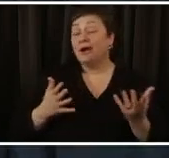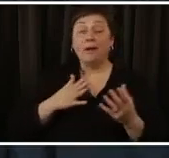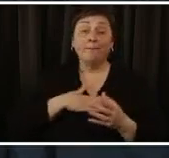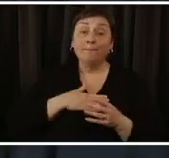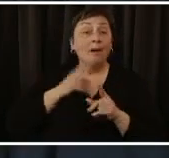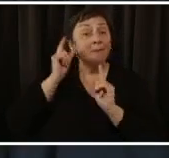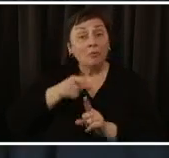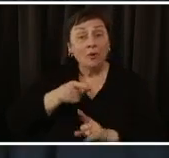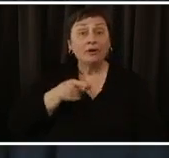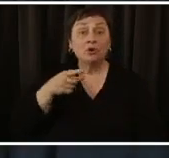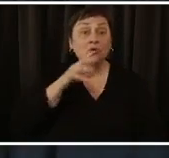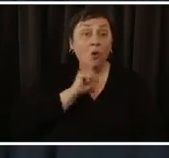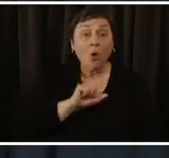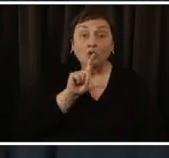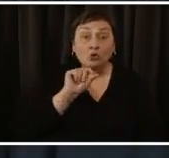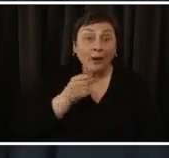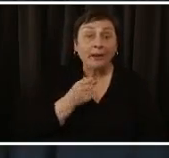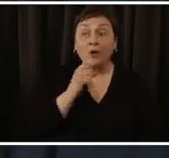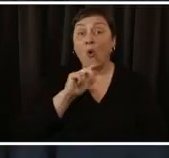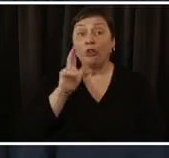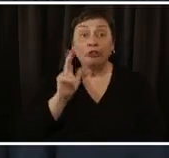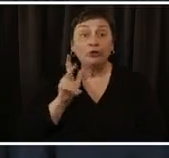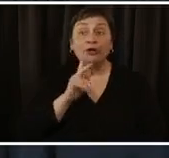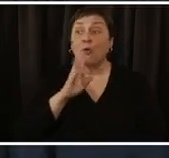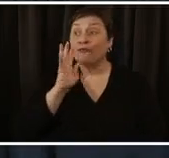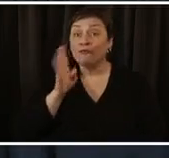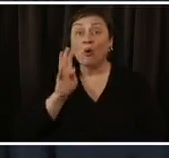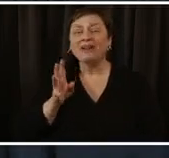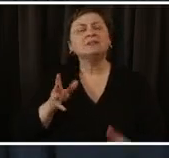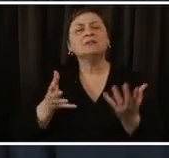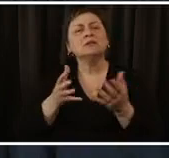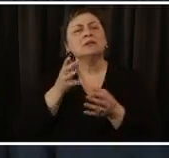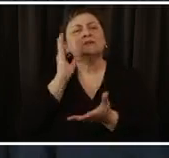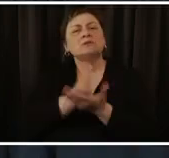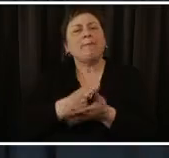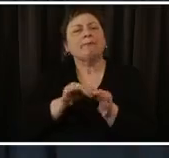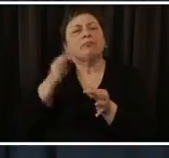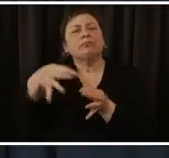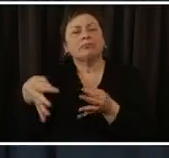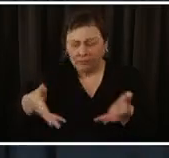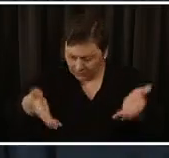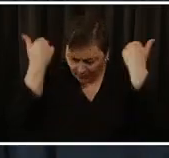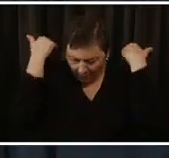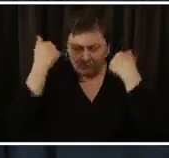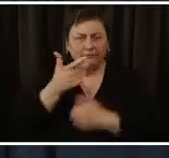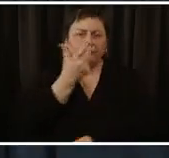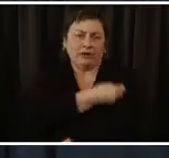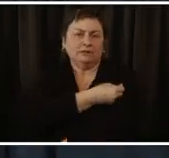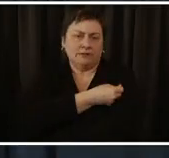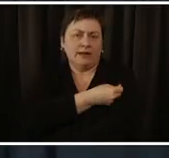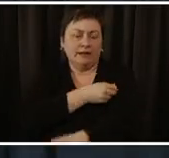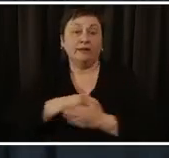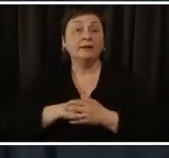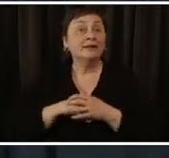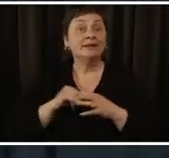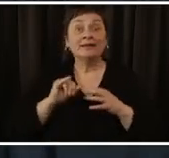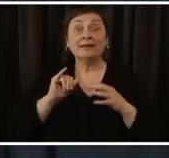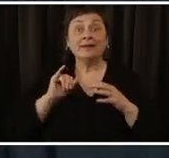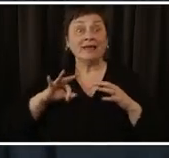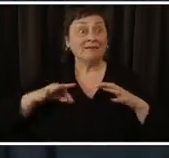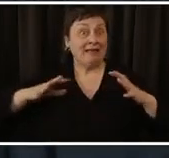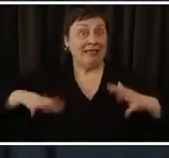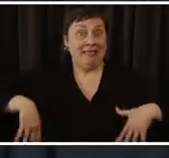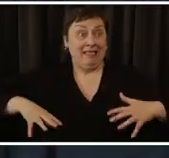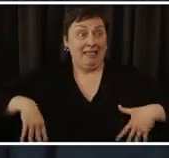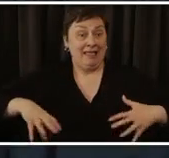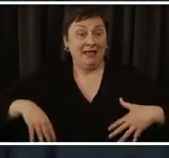30s, 40s, quit putting it off, get vaccinated. And if you already have, thank you. And if you haven't, get vaccinated. And until